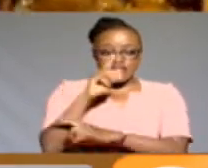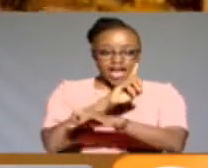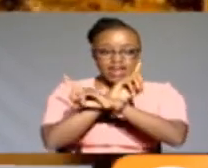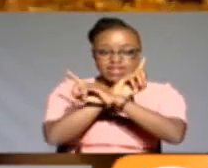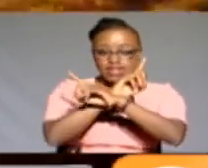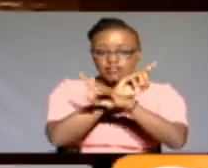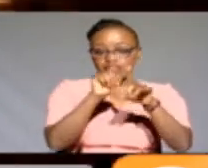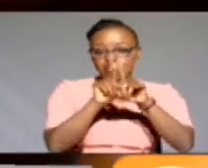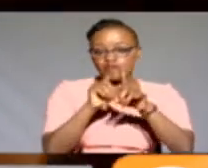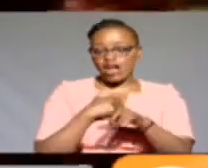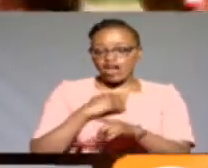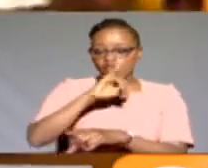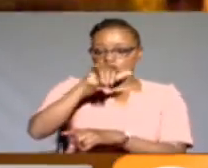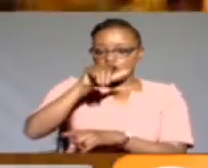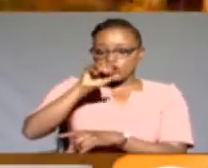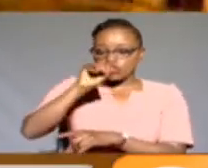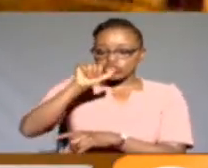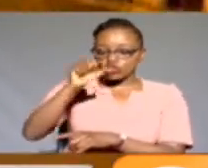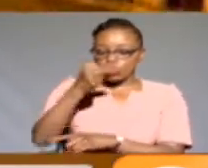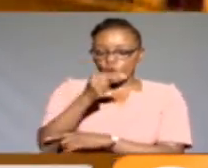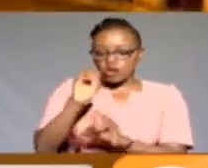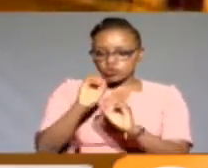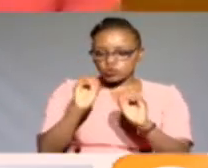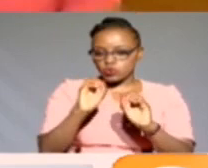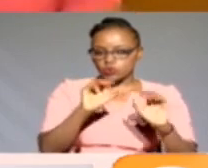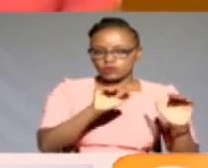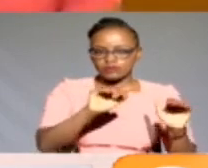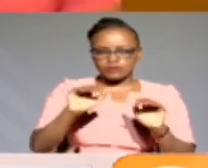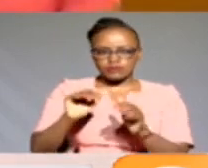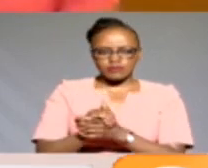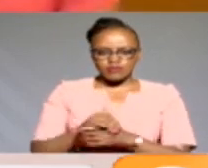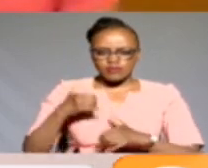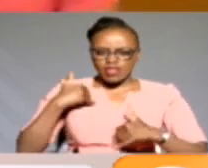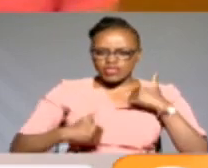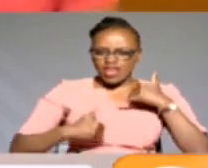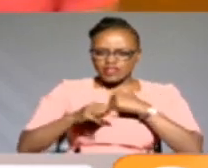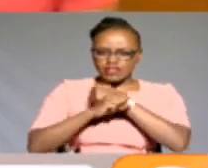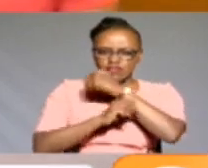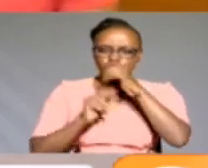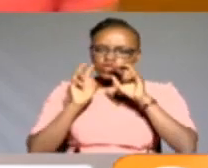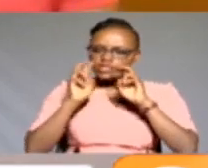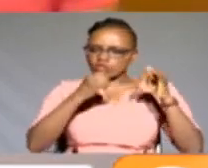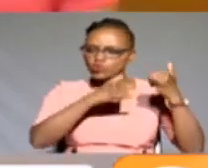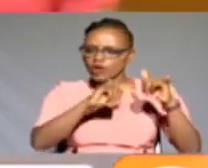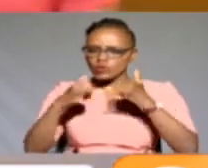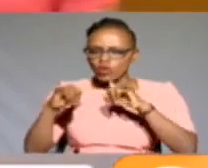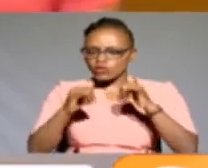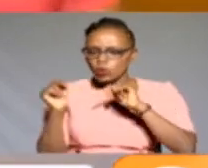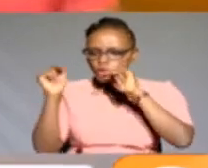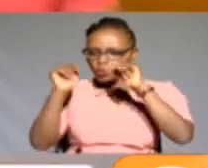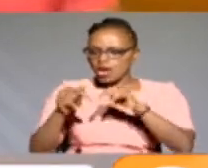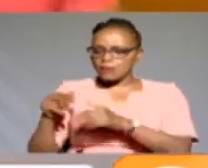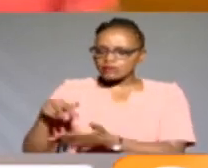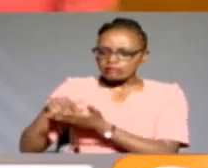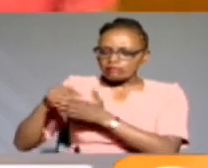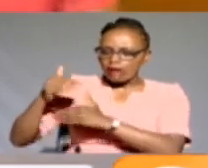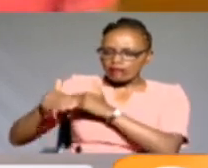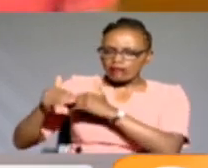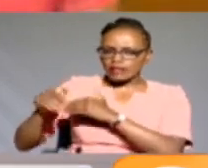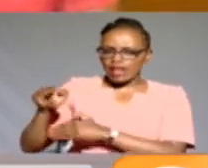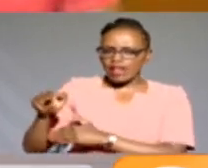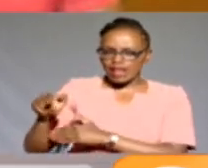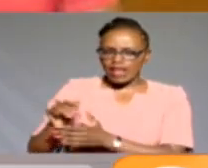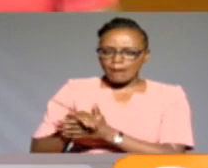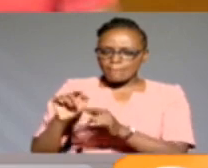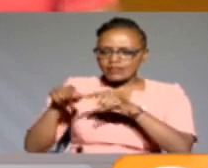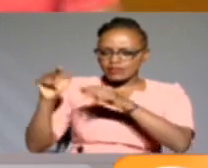despite the absence of Joash Onyango. And what about the Algerian fans? We saw some of them trying to co-host with you there, but what